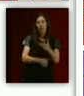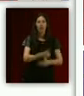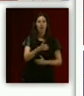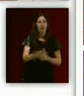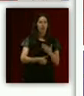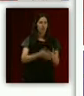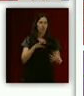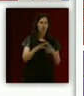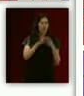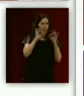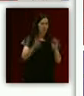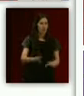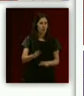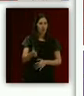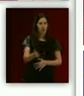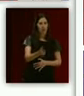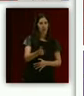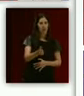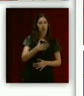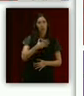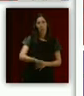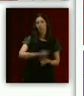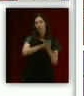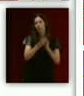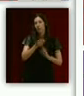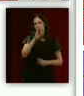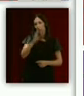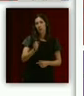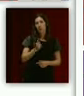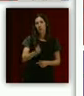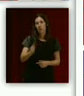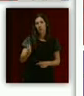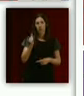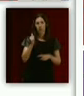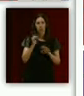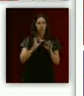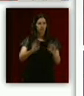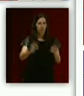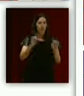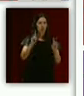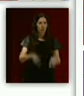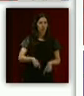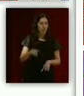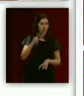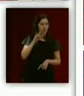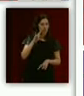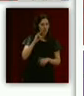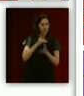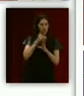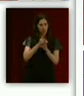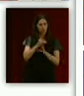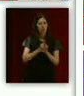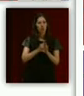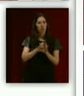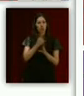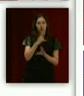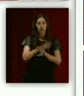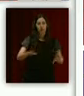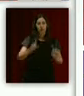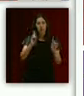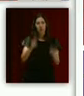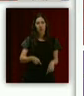red background. There we can carry out the different features offered by a TV remote.